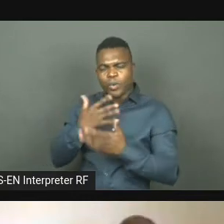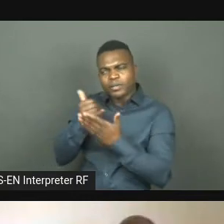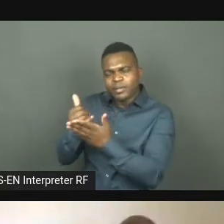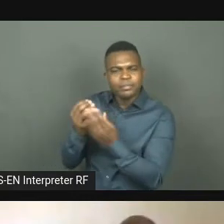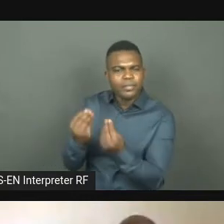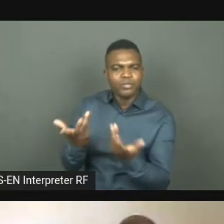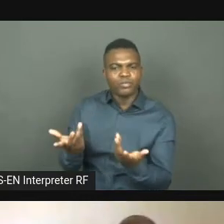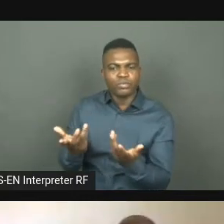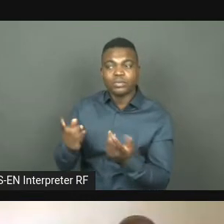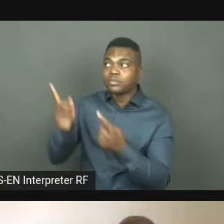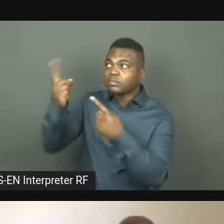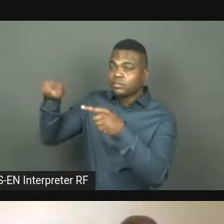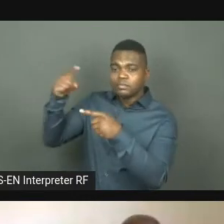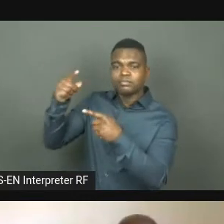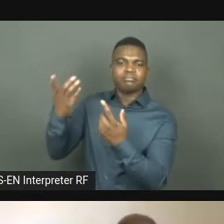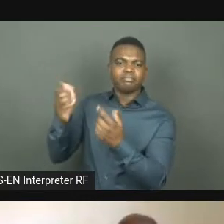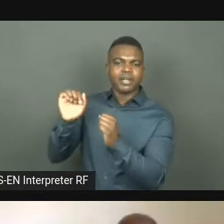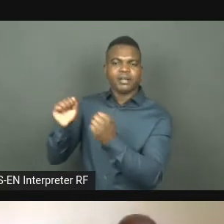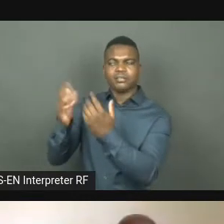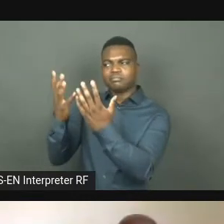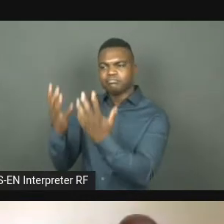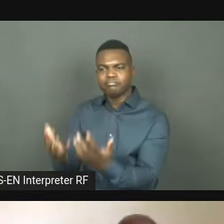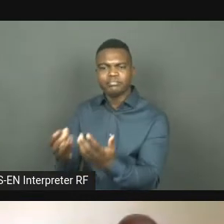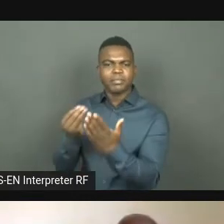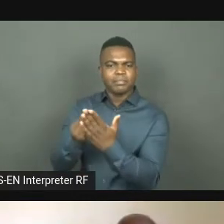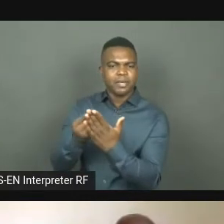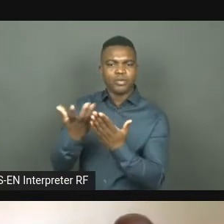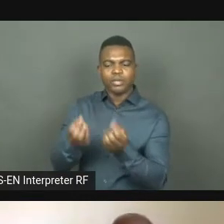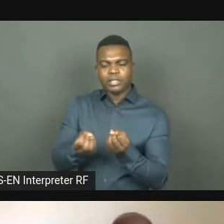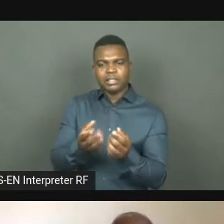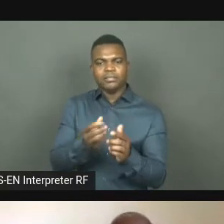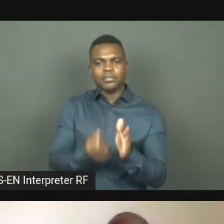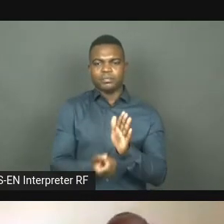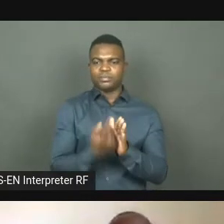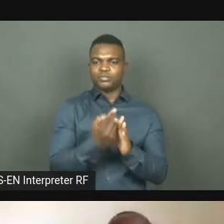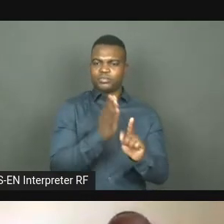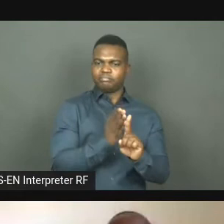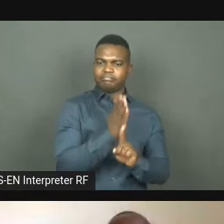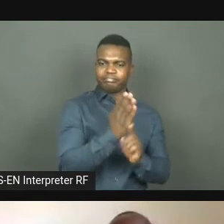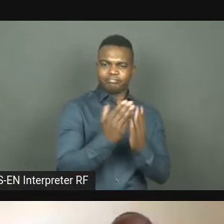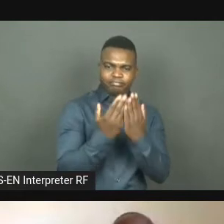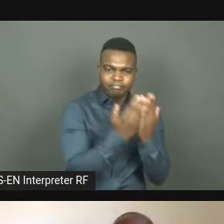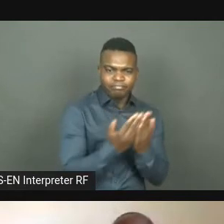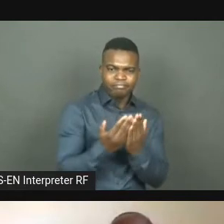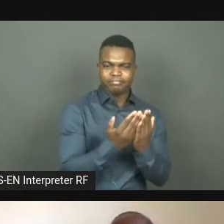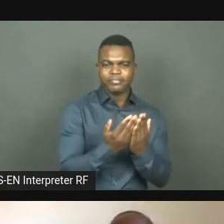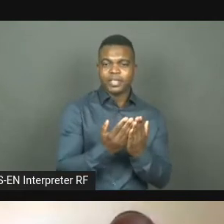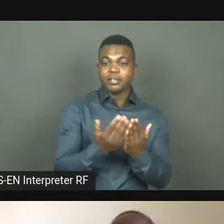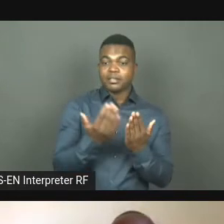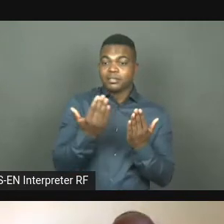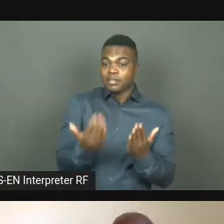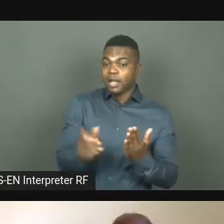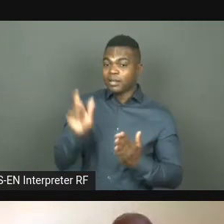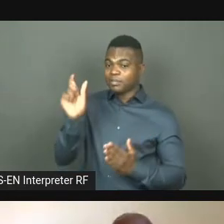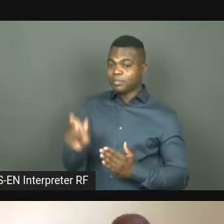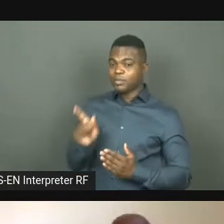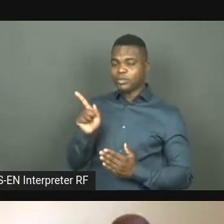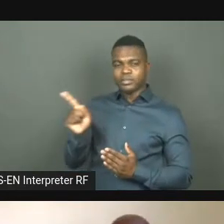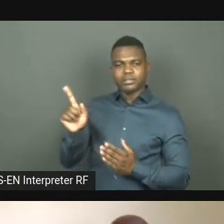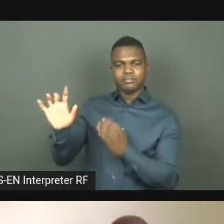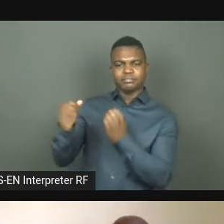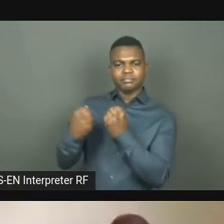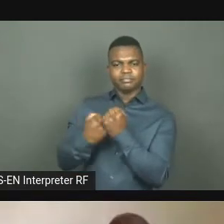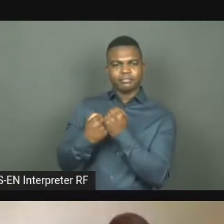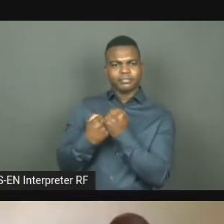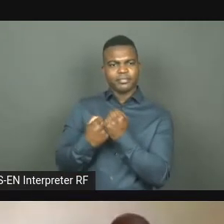as an individual, because one of those things might catch up with you in future, in life, before you exit this world. So you need to